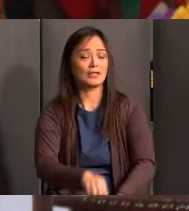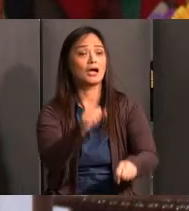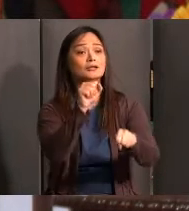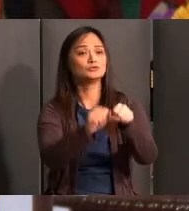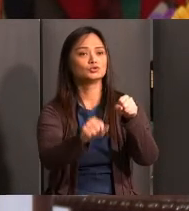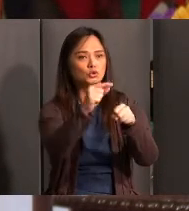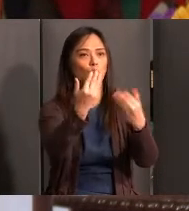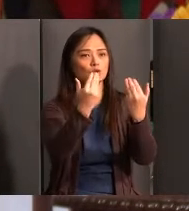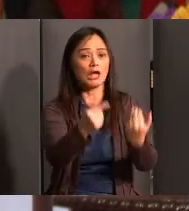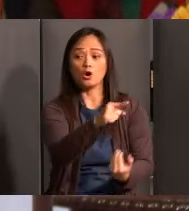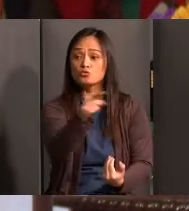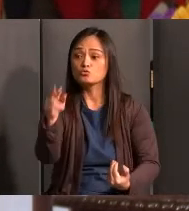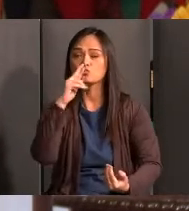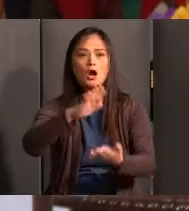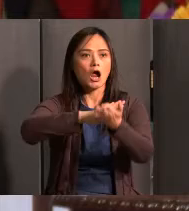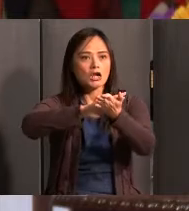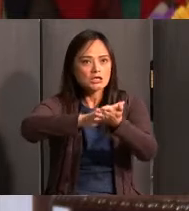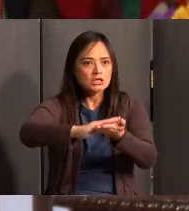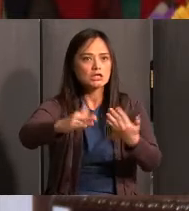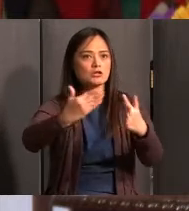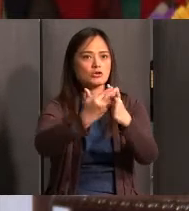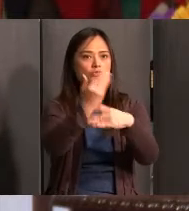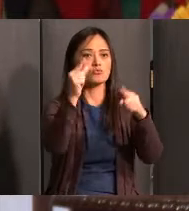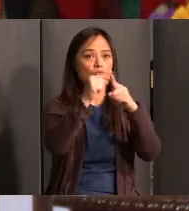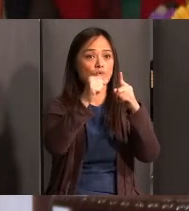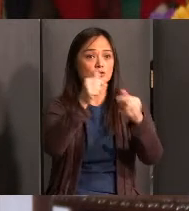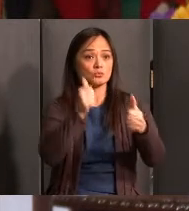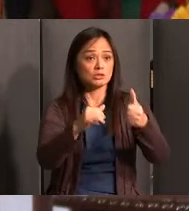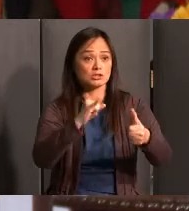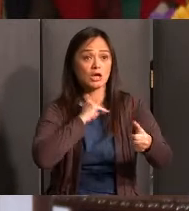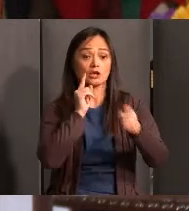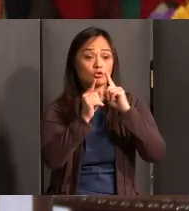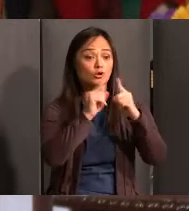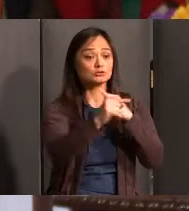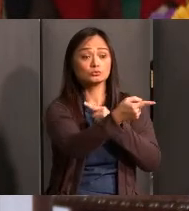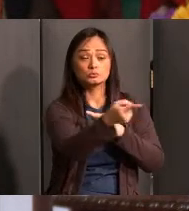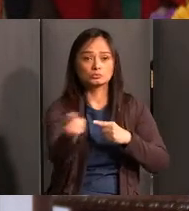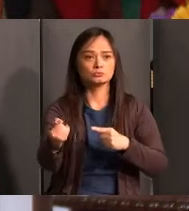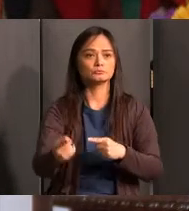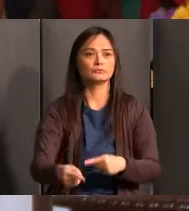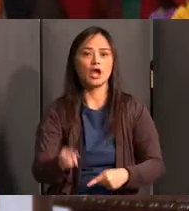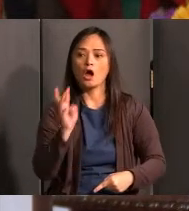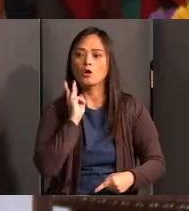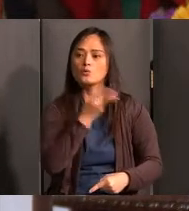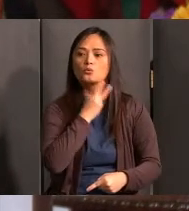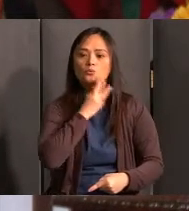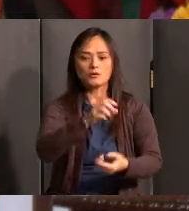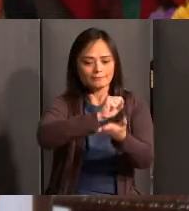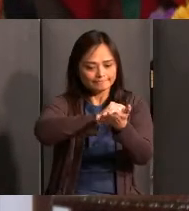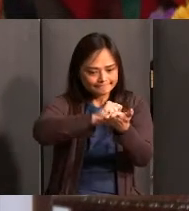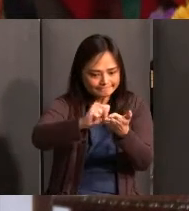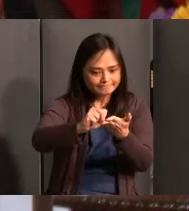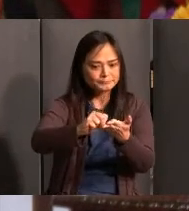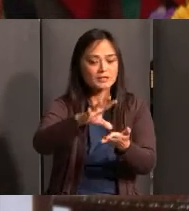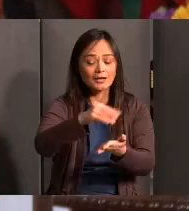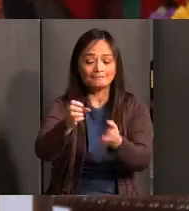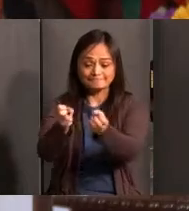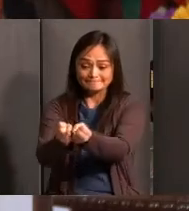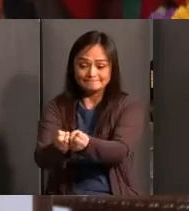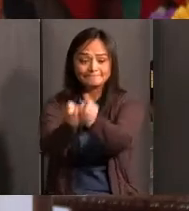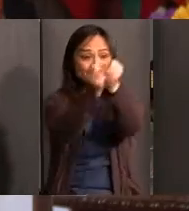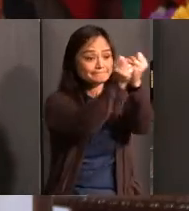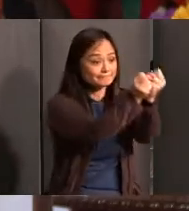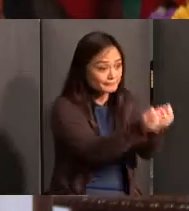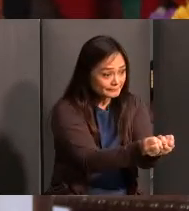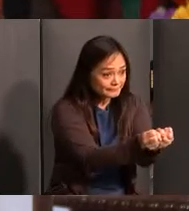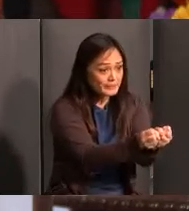through the word which I have spoken unto you. We have been sanctified and set apart for Him. We